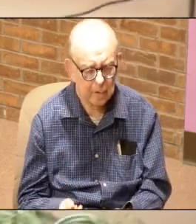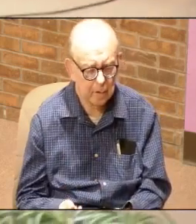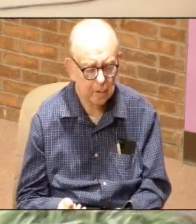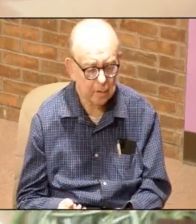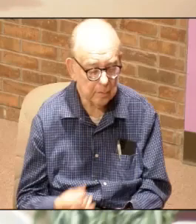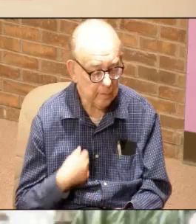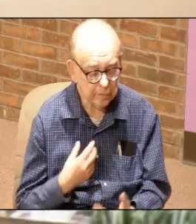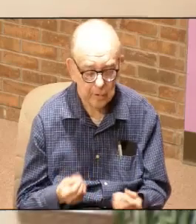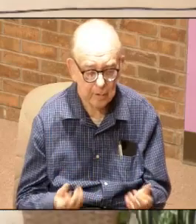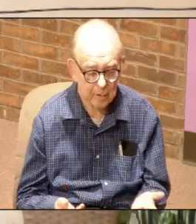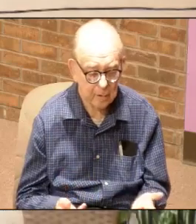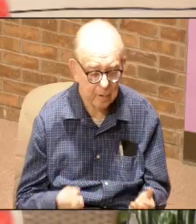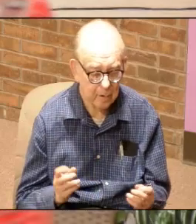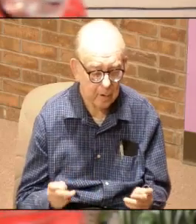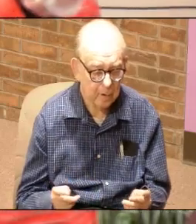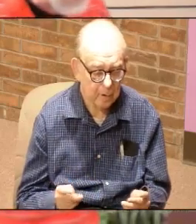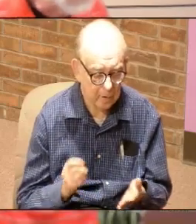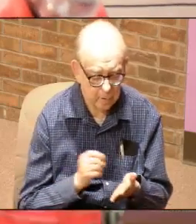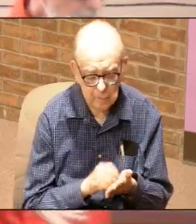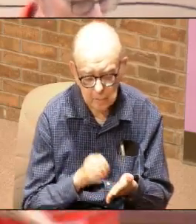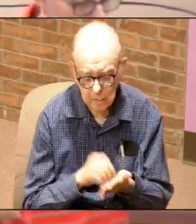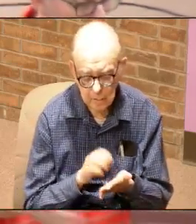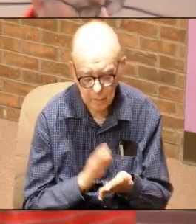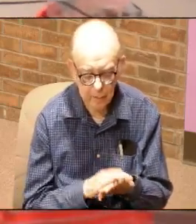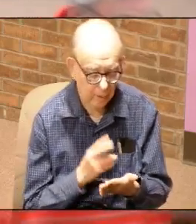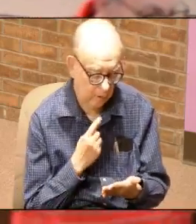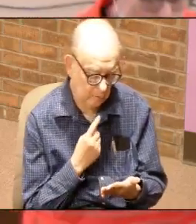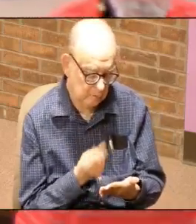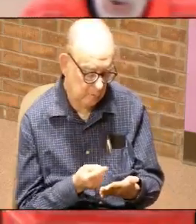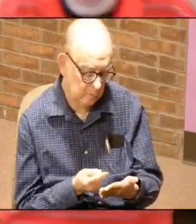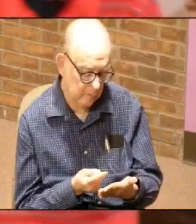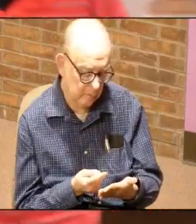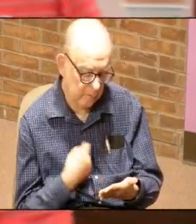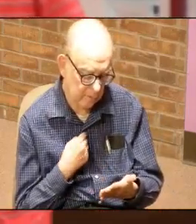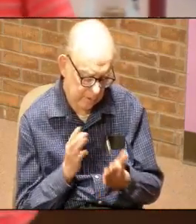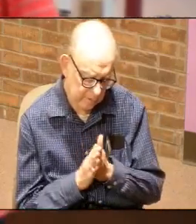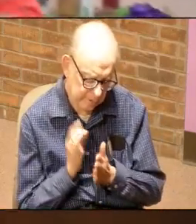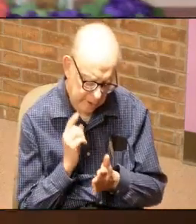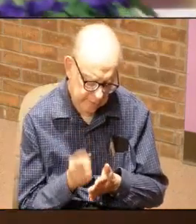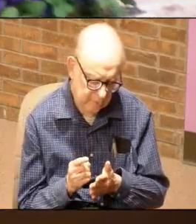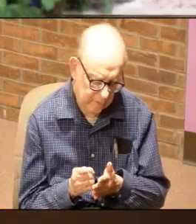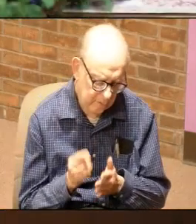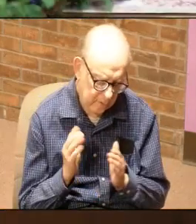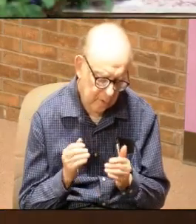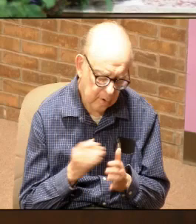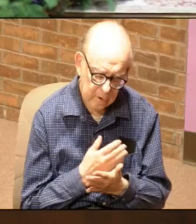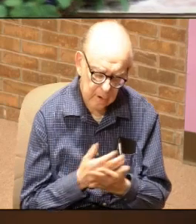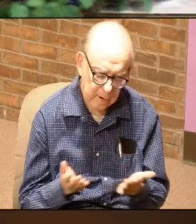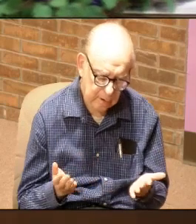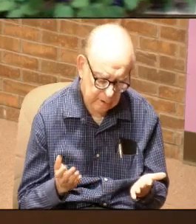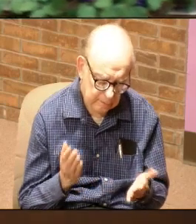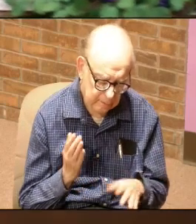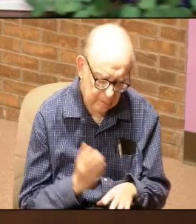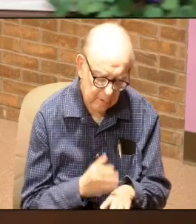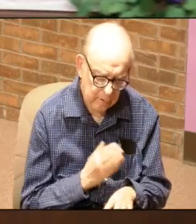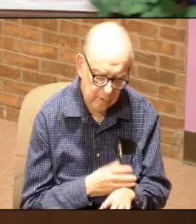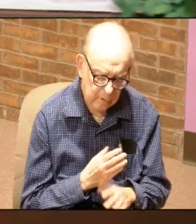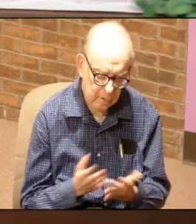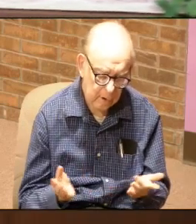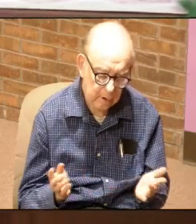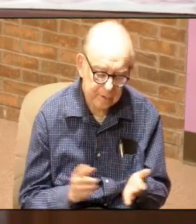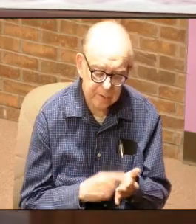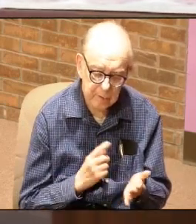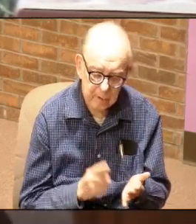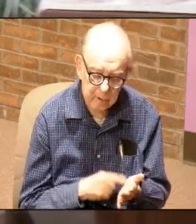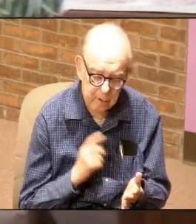Because what will they do? Okay, they write a little note that says, I'm praying for you. I hope everything else gets better. But every once